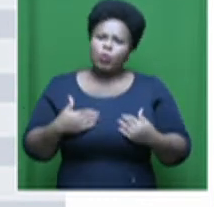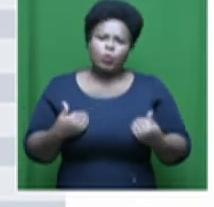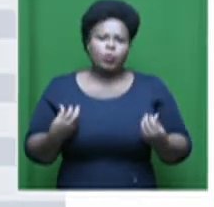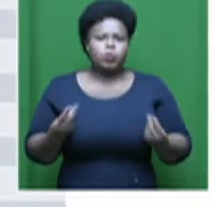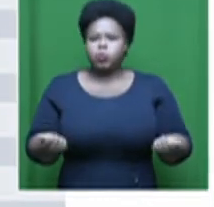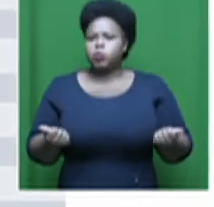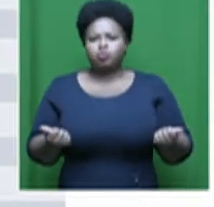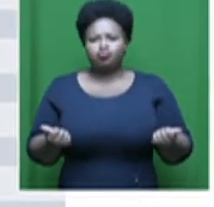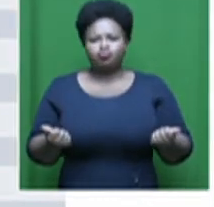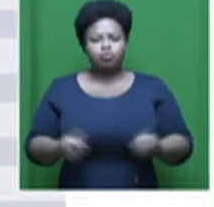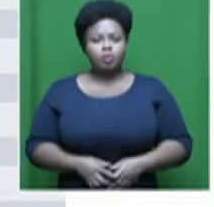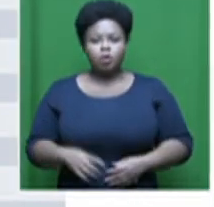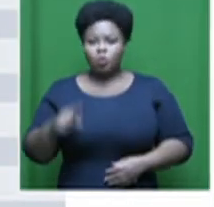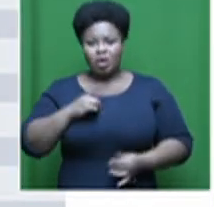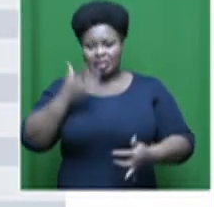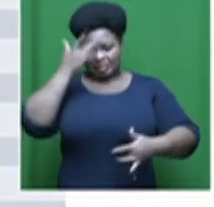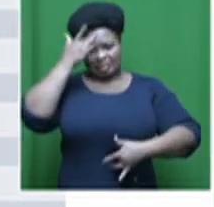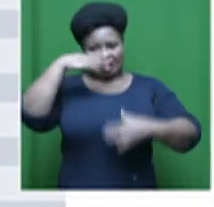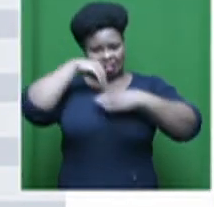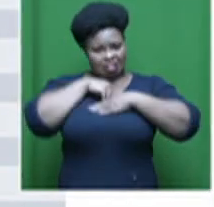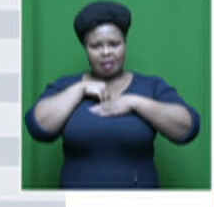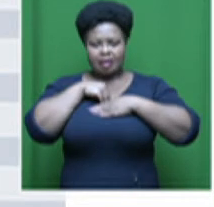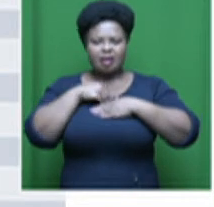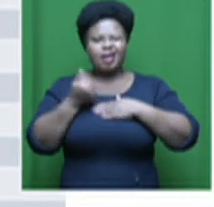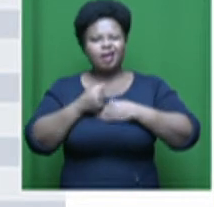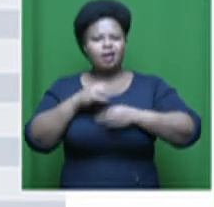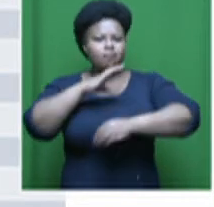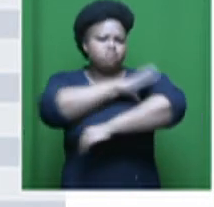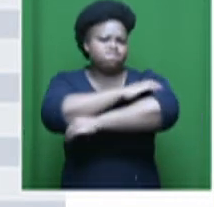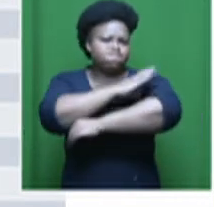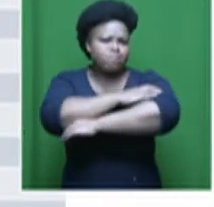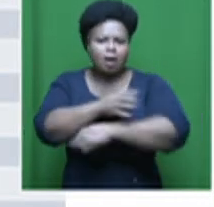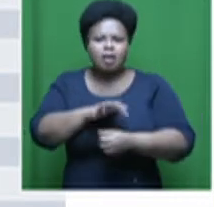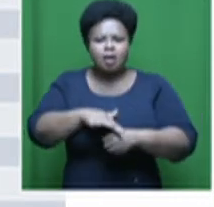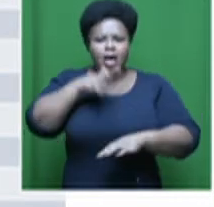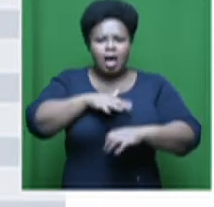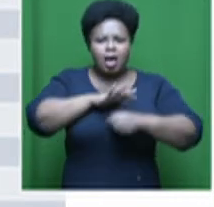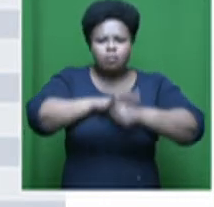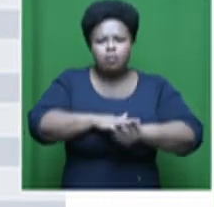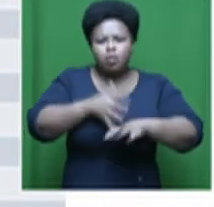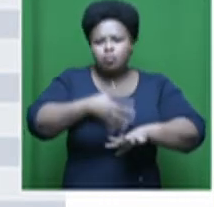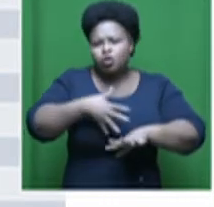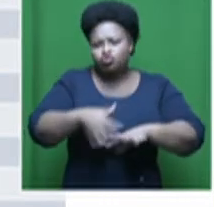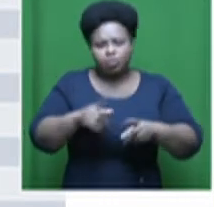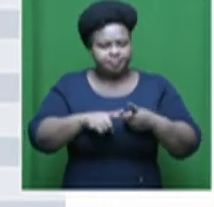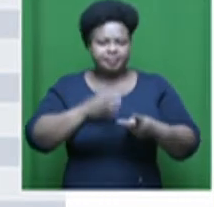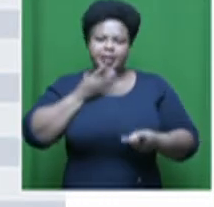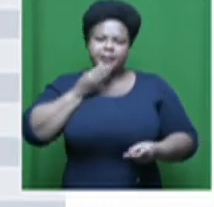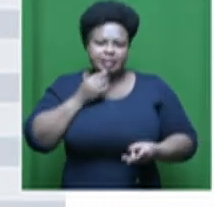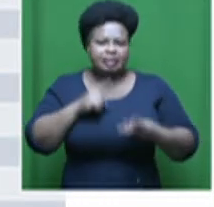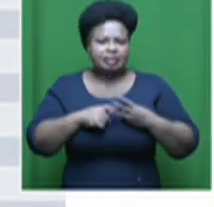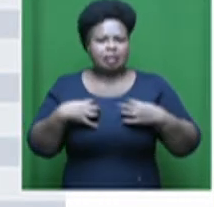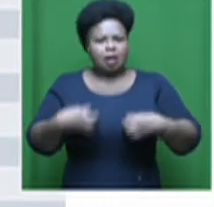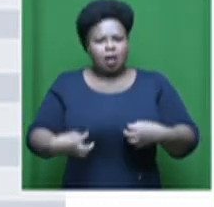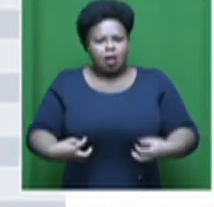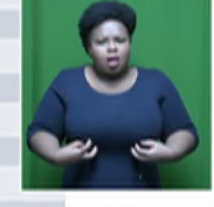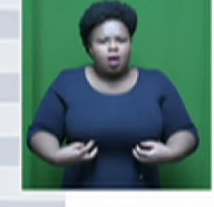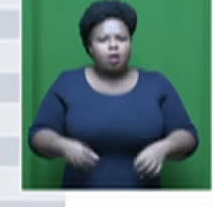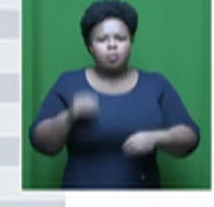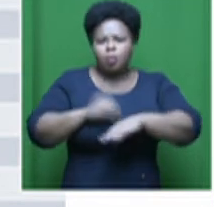in that the prevalence of underlying conditions such as hypertension, diabetes, lung problems, chronic